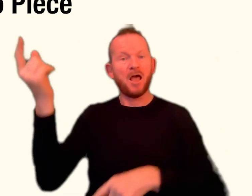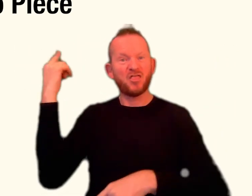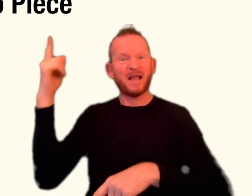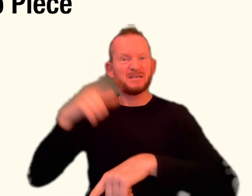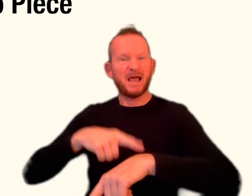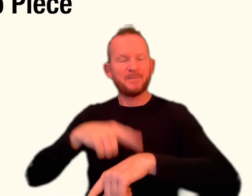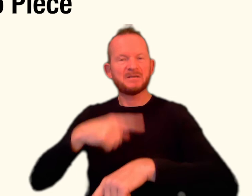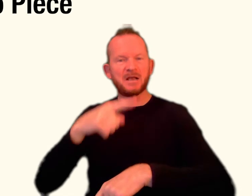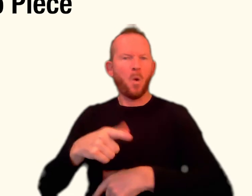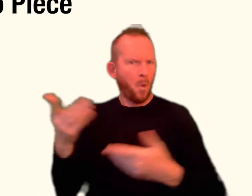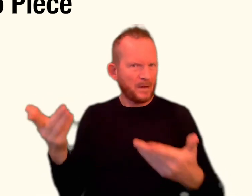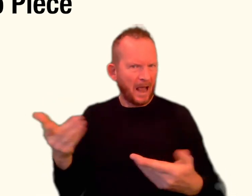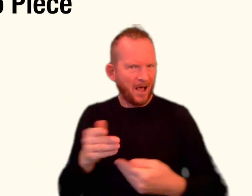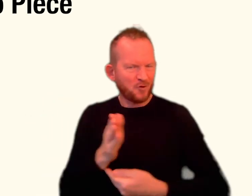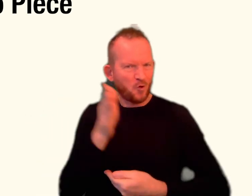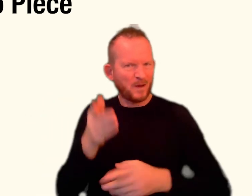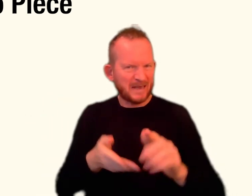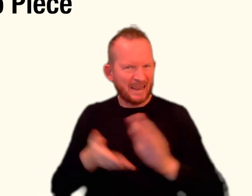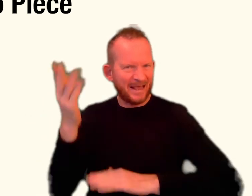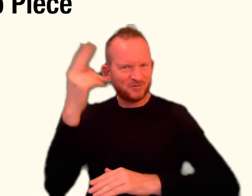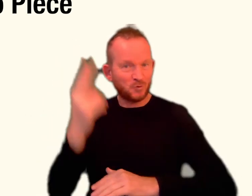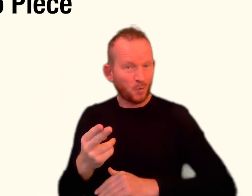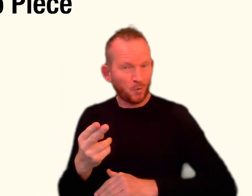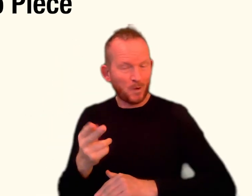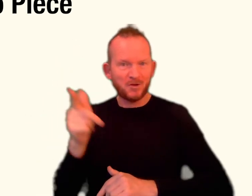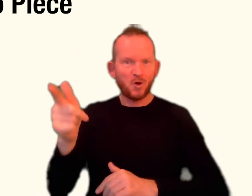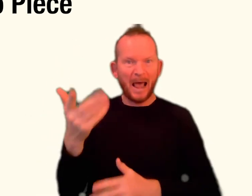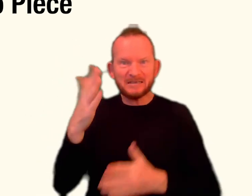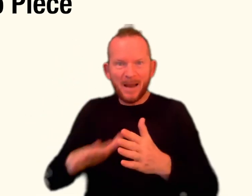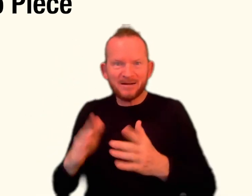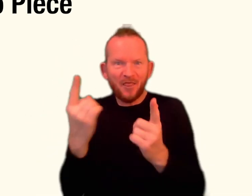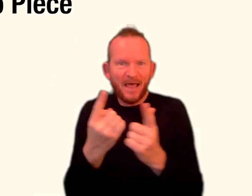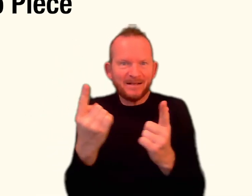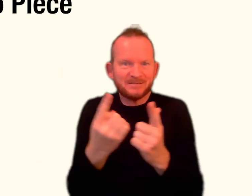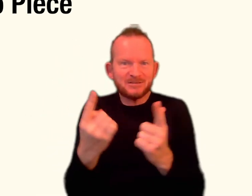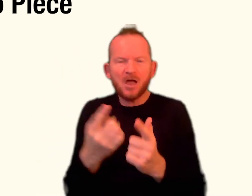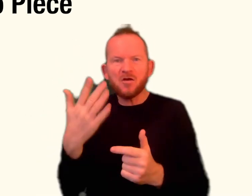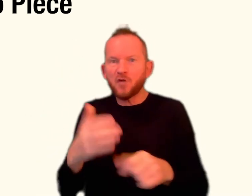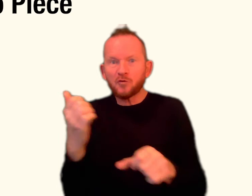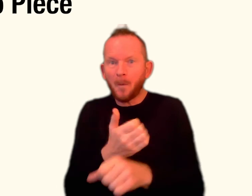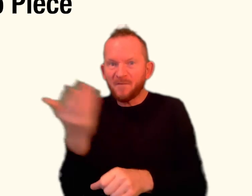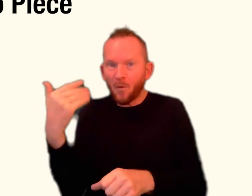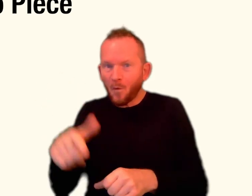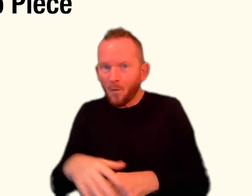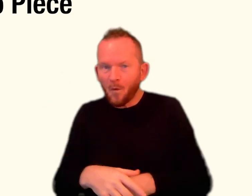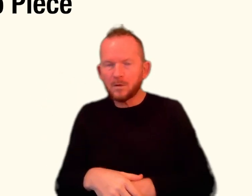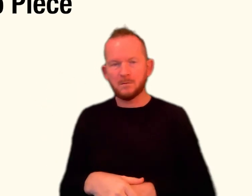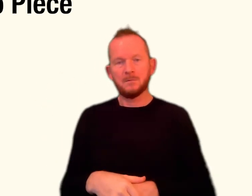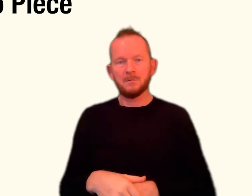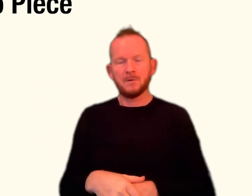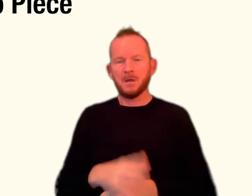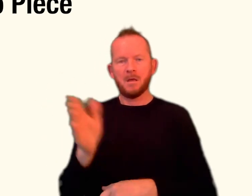saying, oh, now you go to leave school and you go to experience things that you haven't done before. And